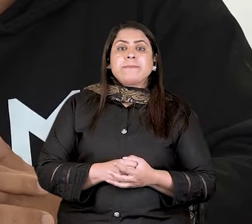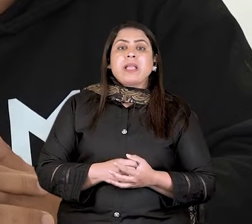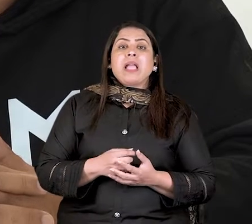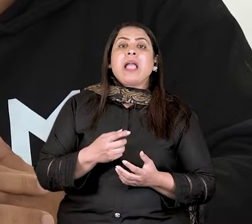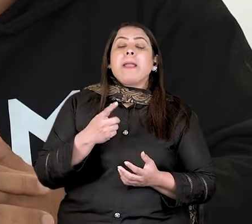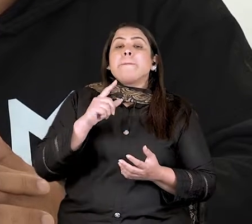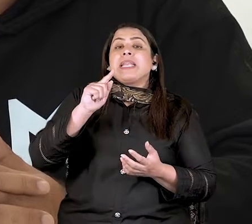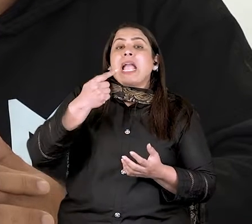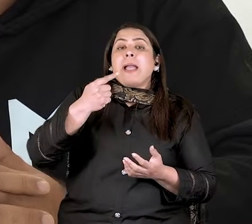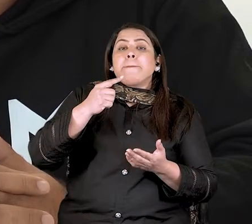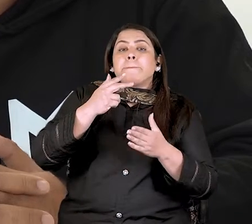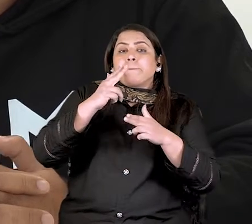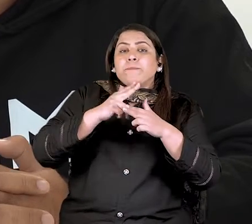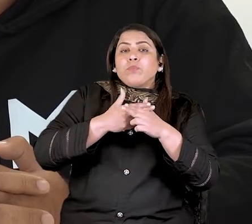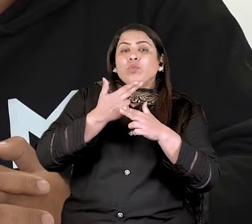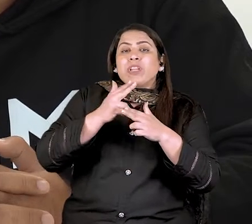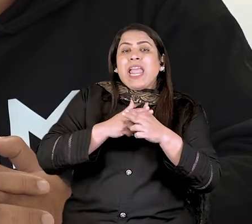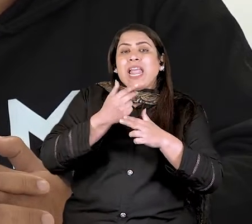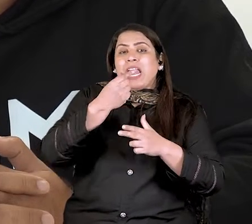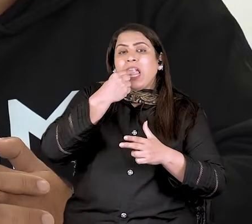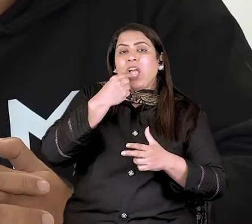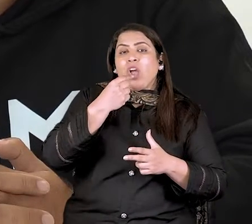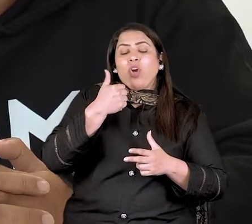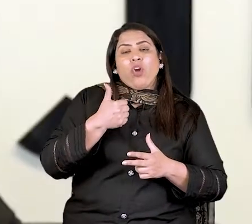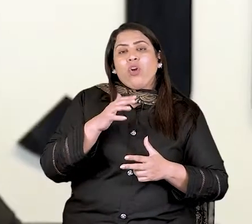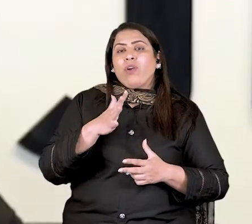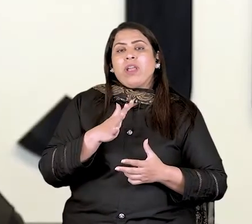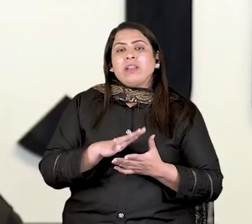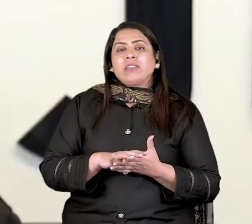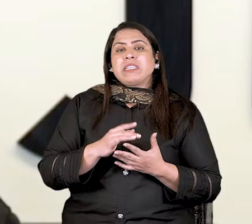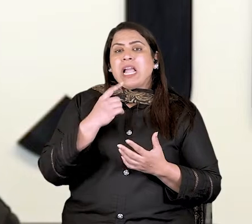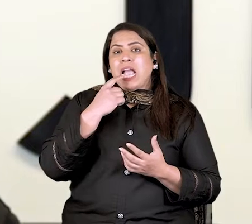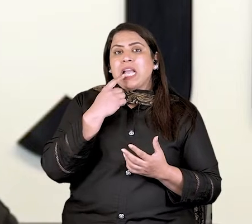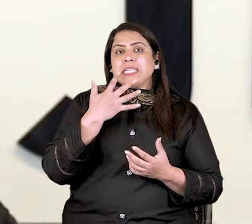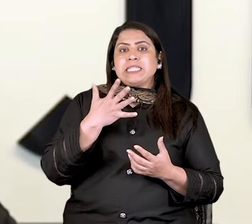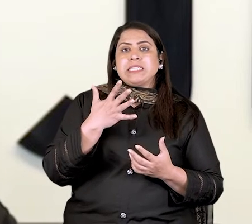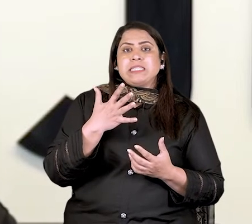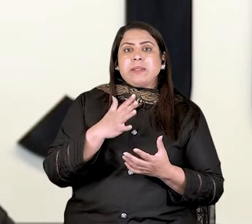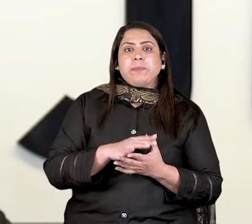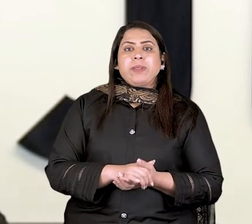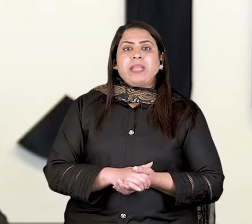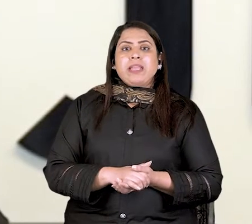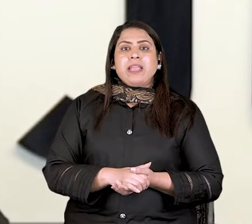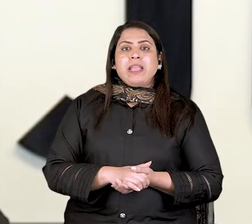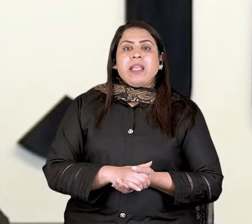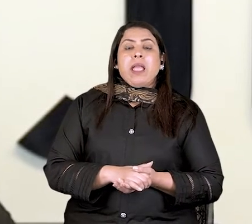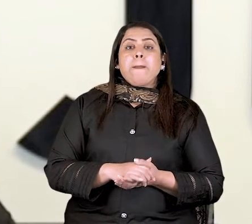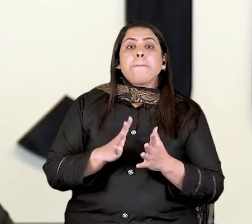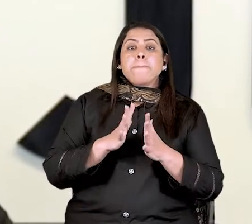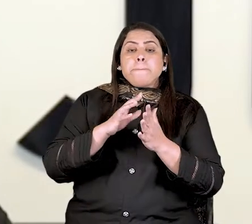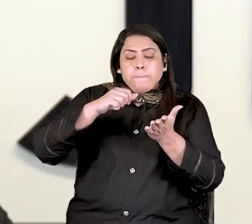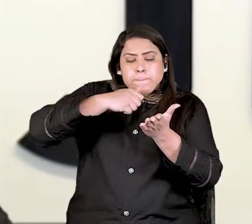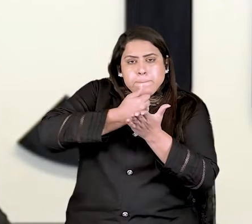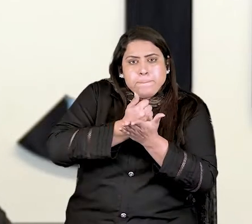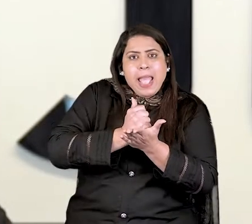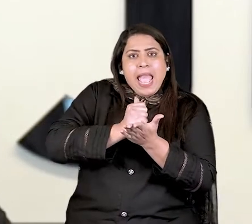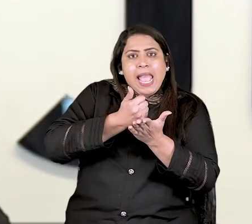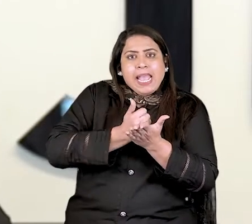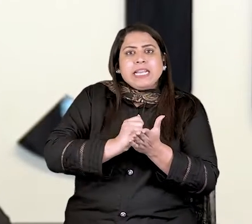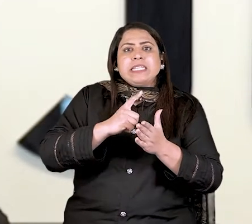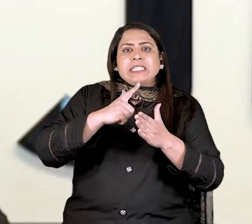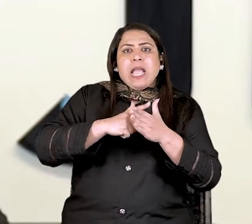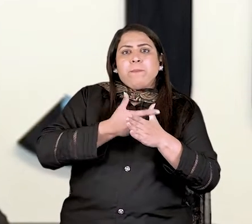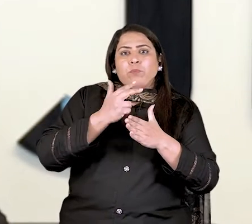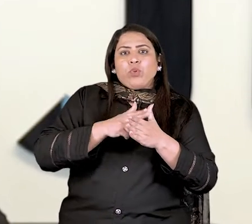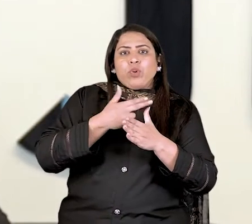starts. So for me, the fries are so important. Today, we are actually procuring the potatoes ourselves. This breed of potato is not